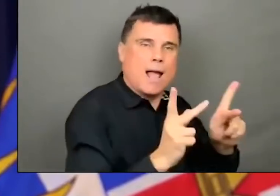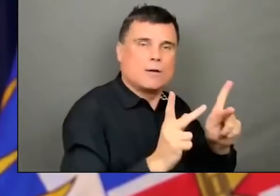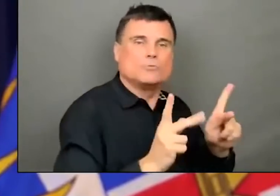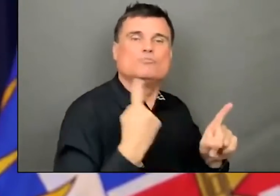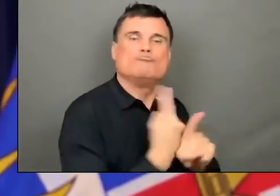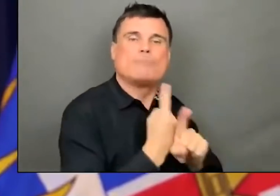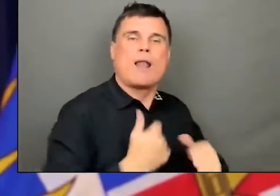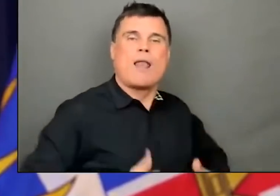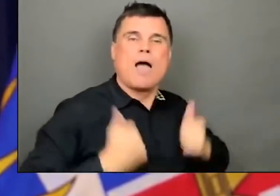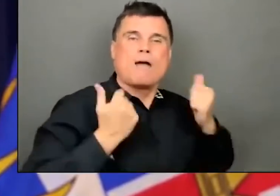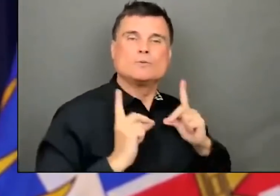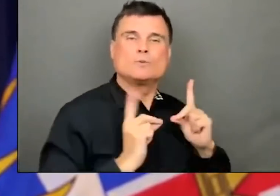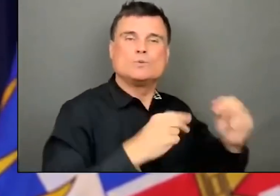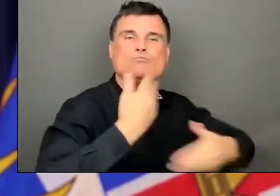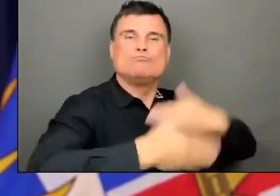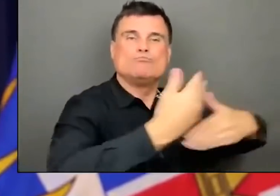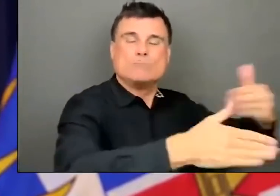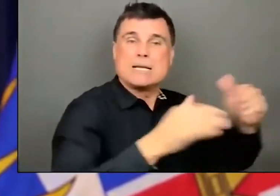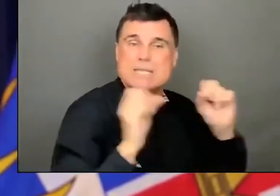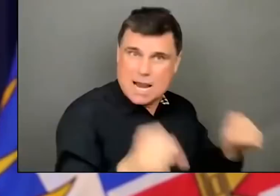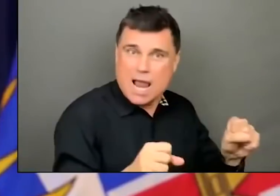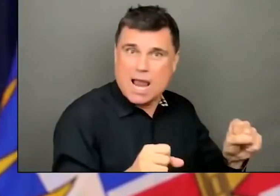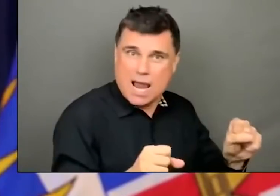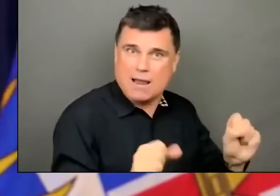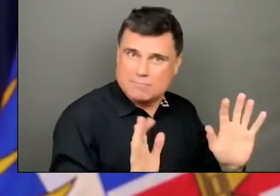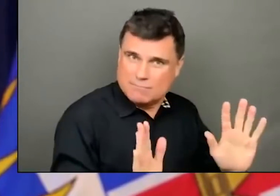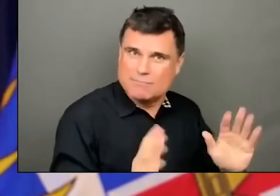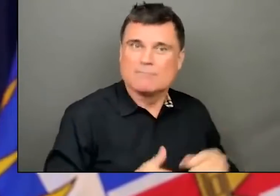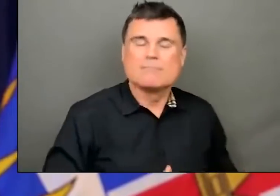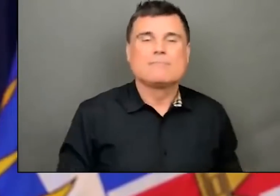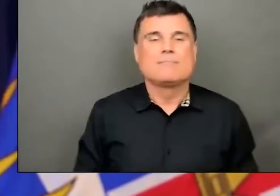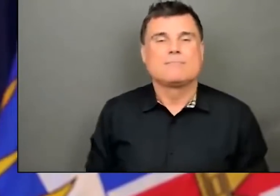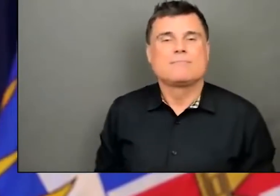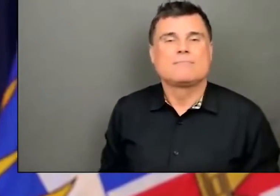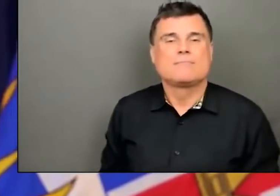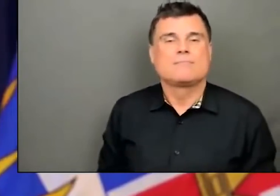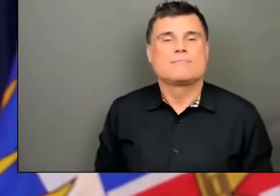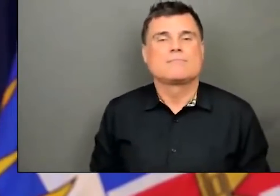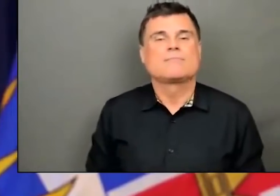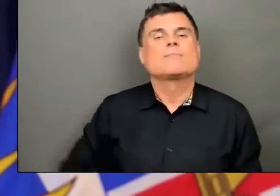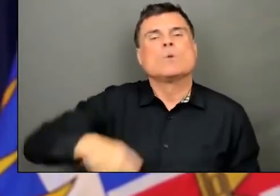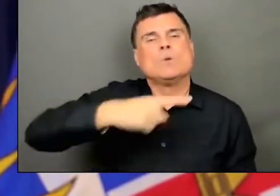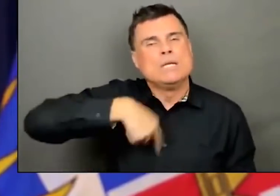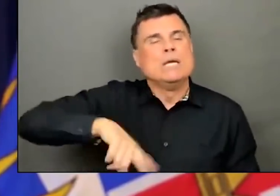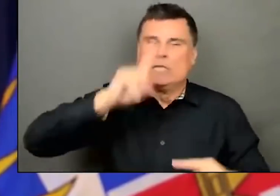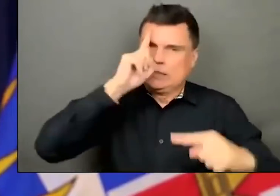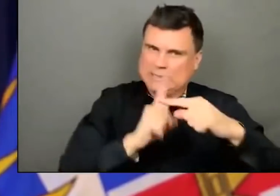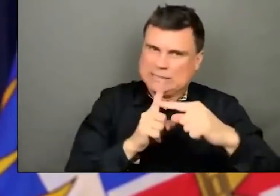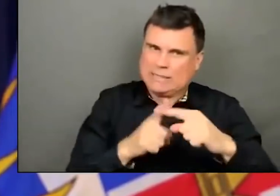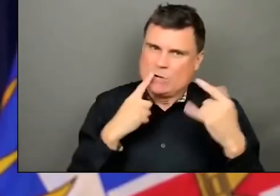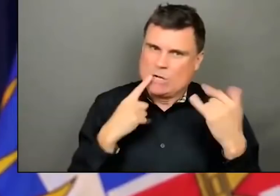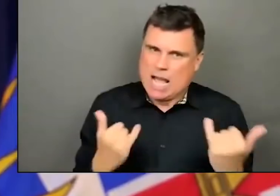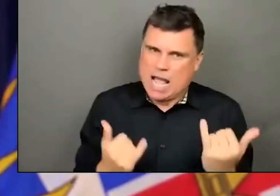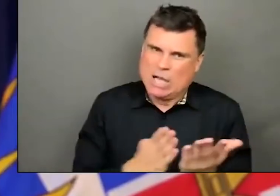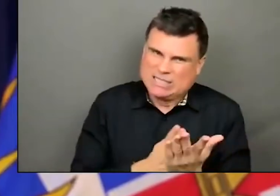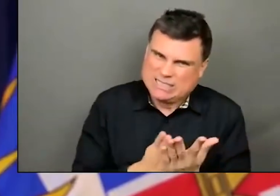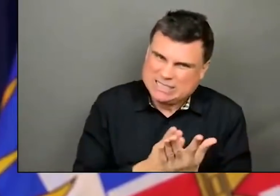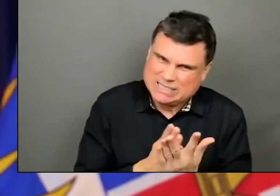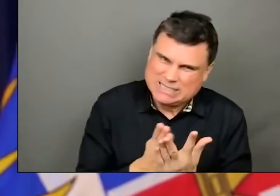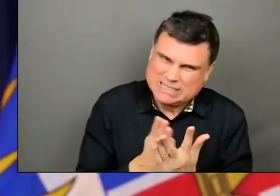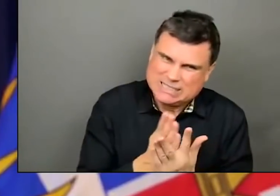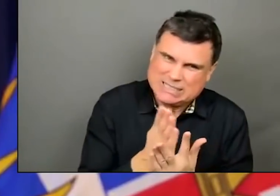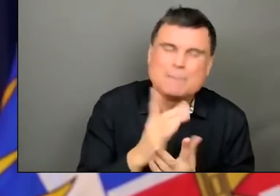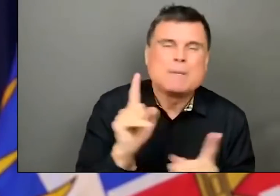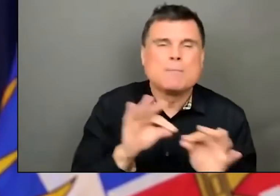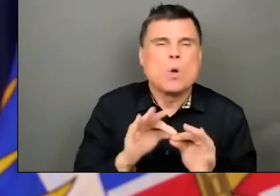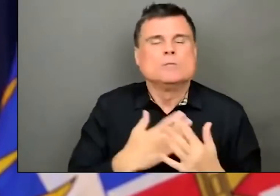ones, and those we don't know. It's with this compassion and care that we will get through this next few months as well, by